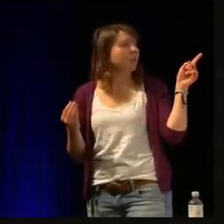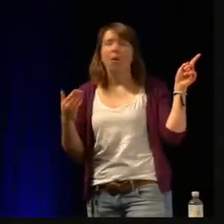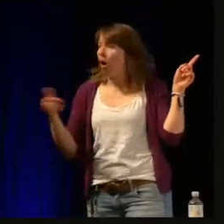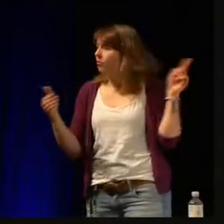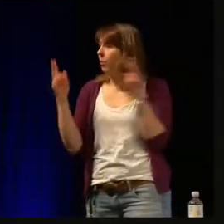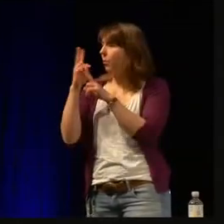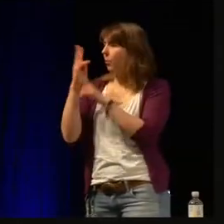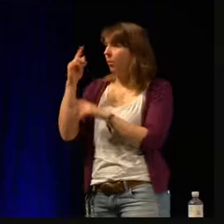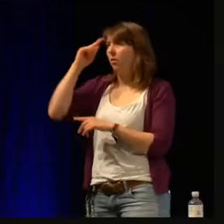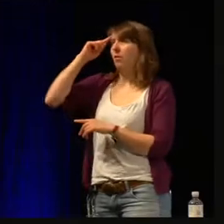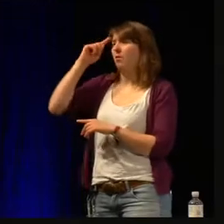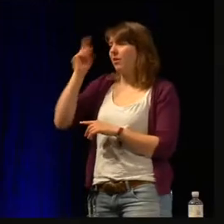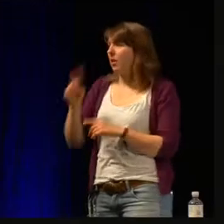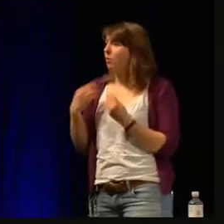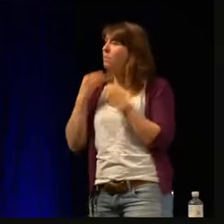example,